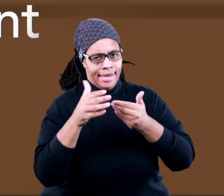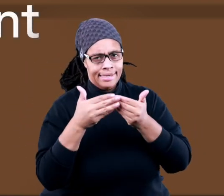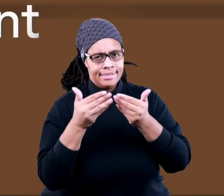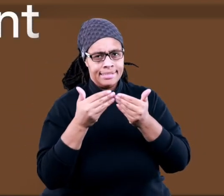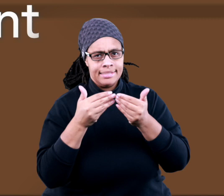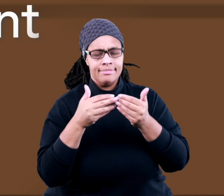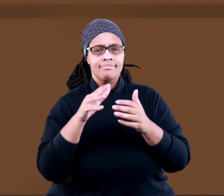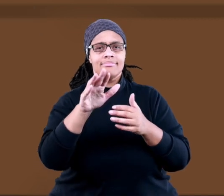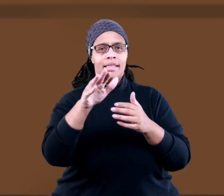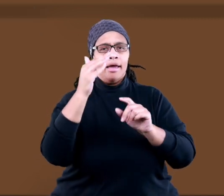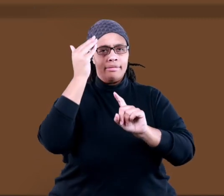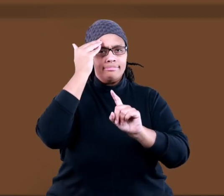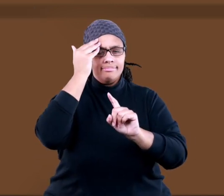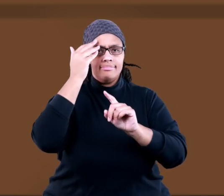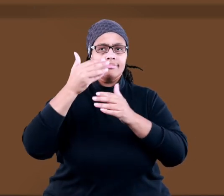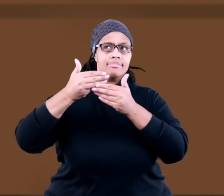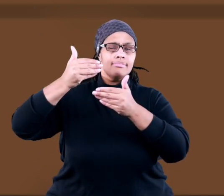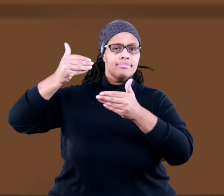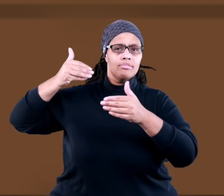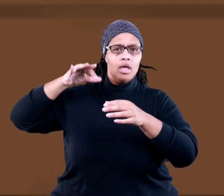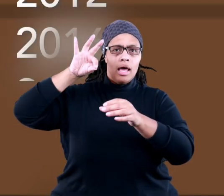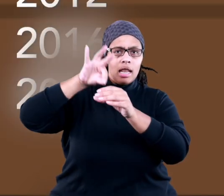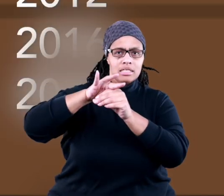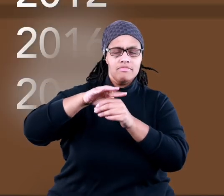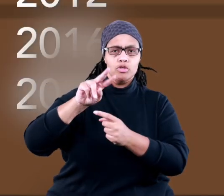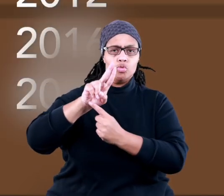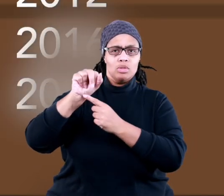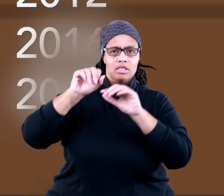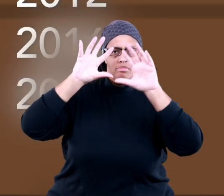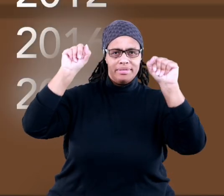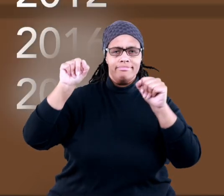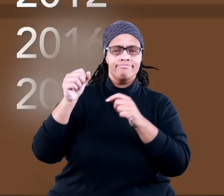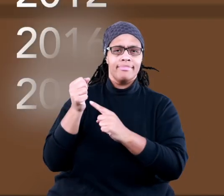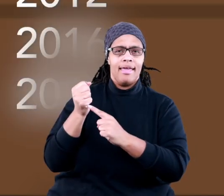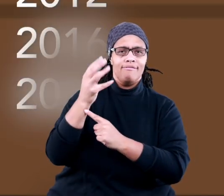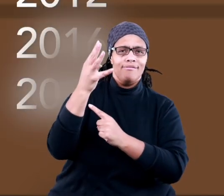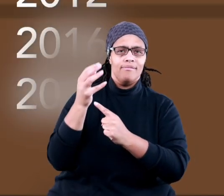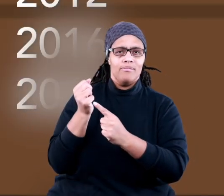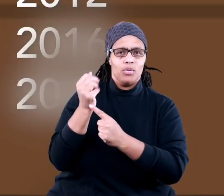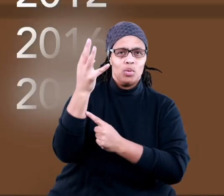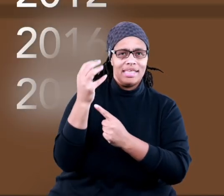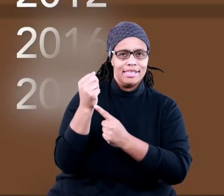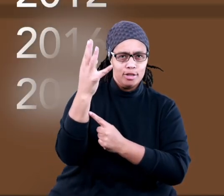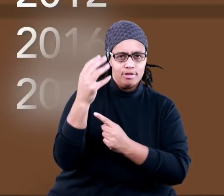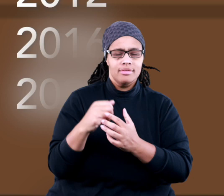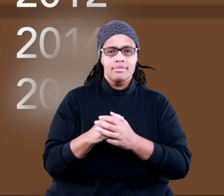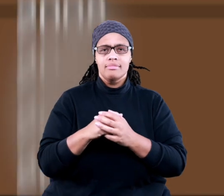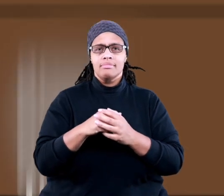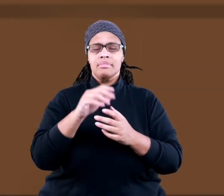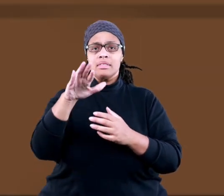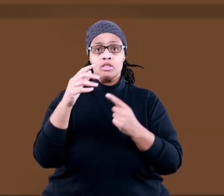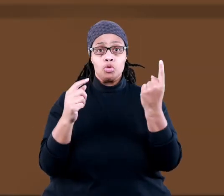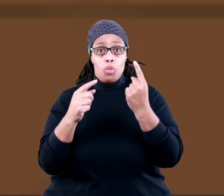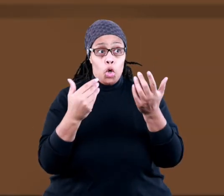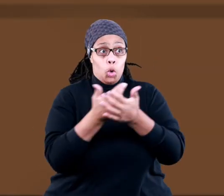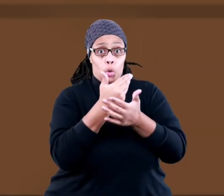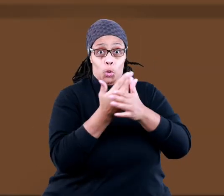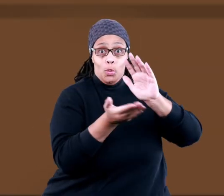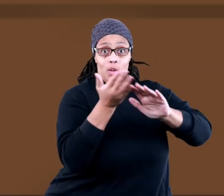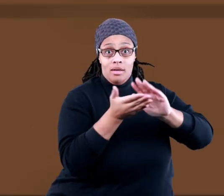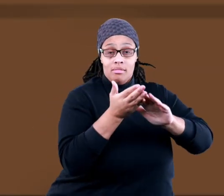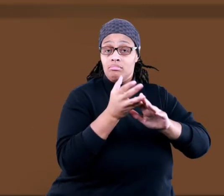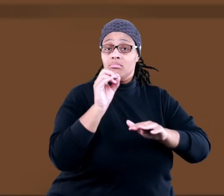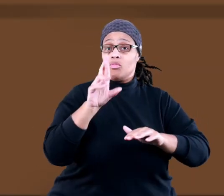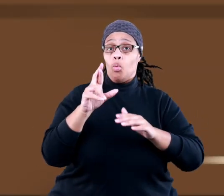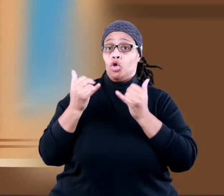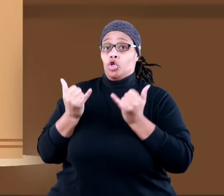that easy. As you may know, the election for U.S. president occurs every 4 years. Either someone new